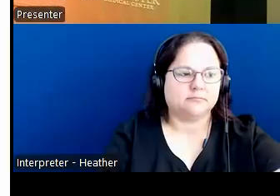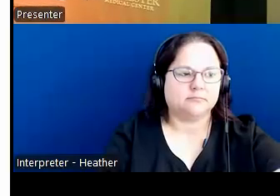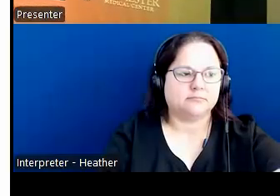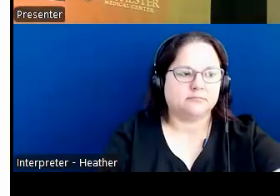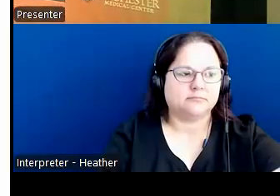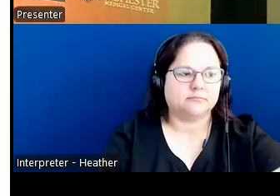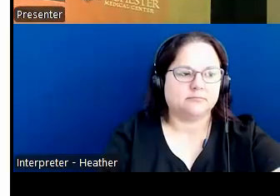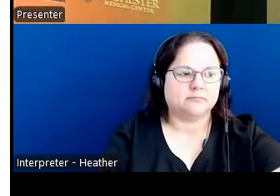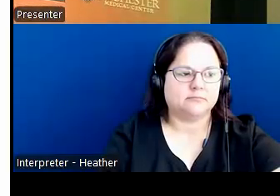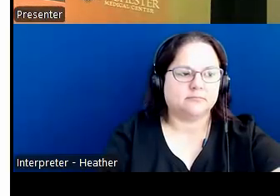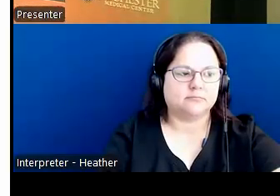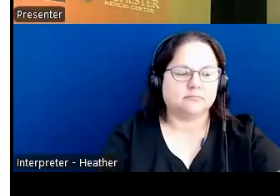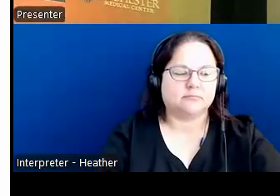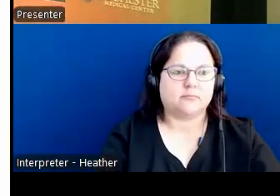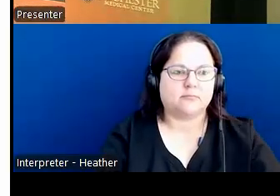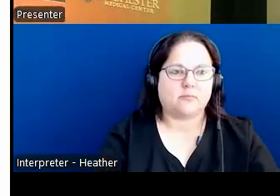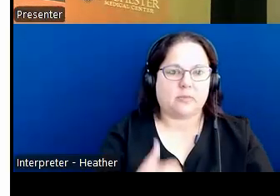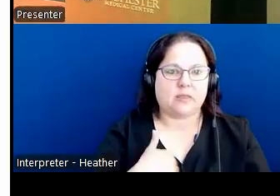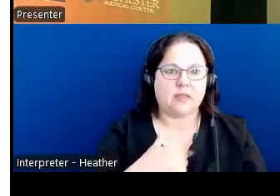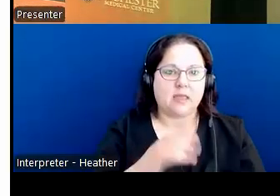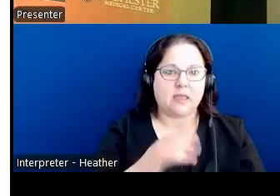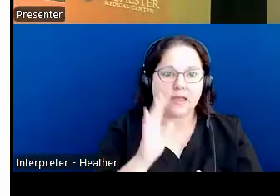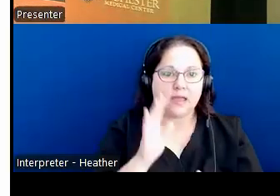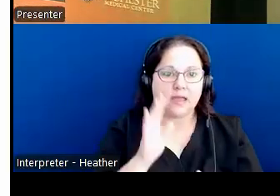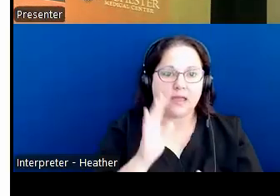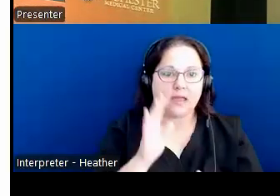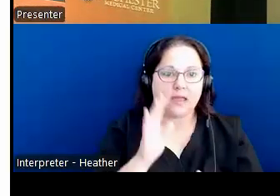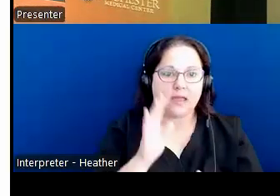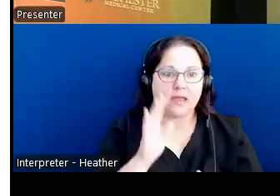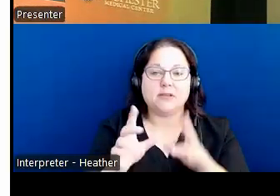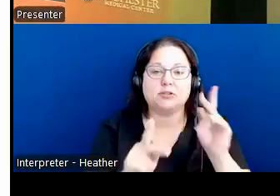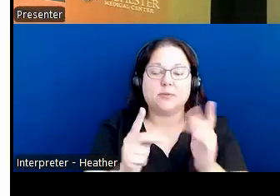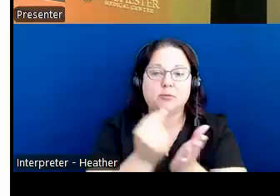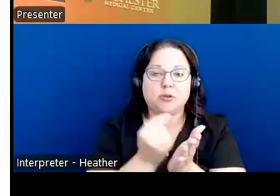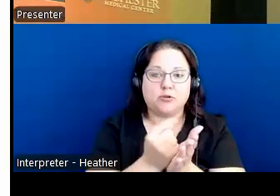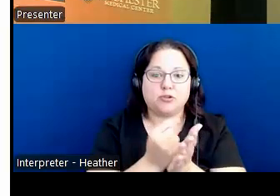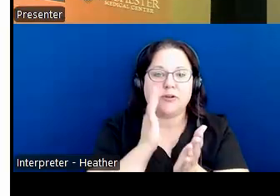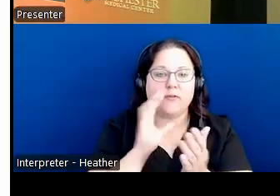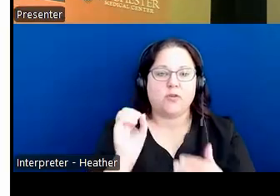So I'm just going to start by describing the population of patients that are treated at the OTP.